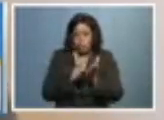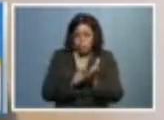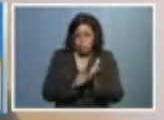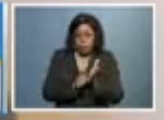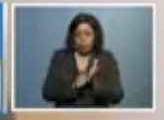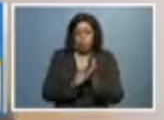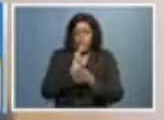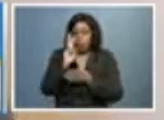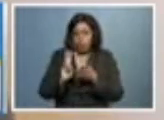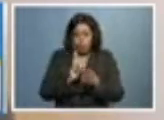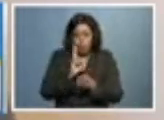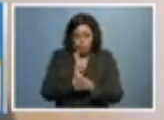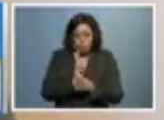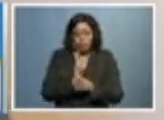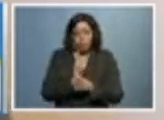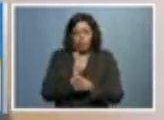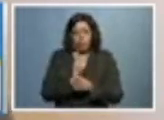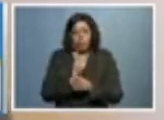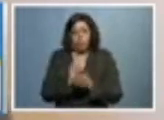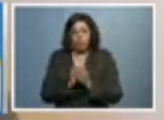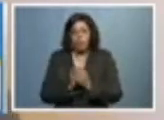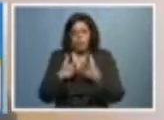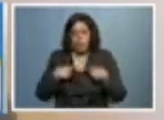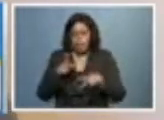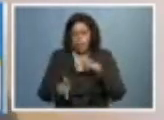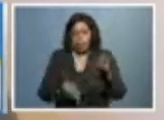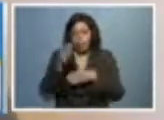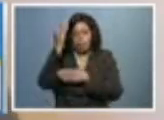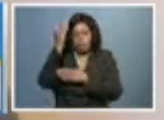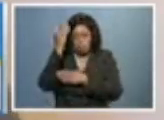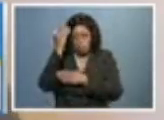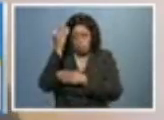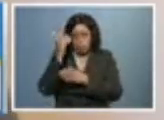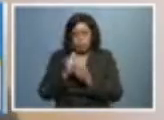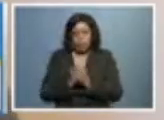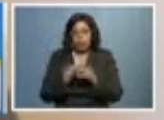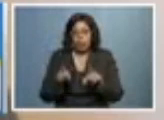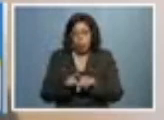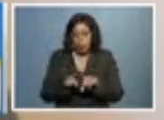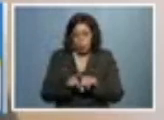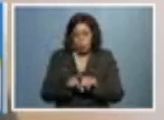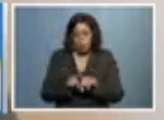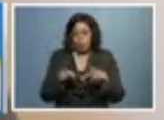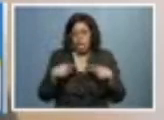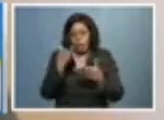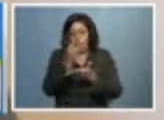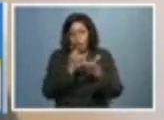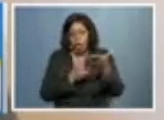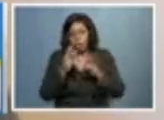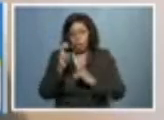and videos, content to make the public more aware of mercury contamination. We're also going to have an art competition